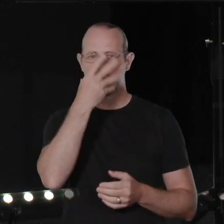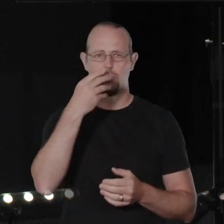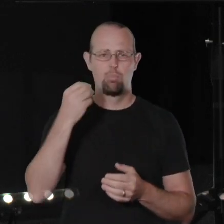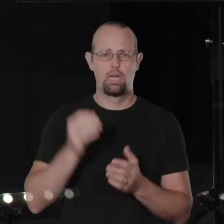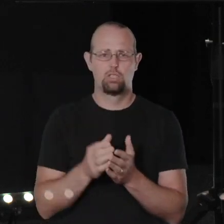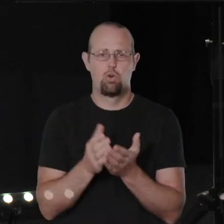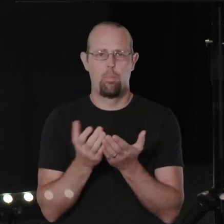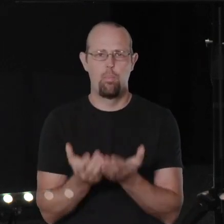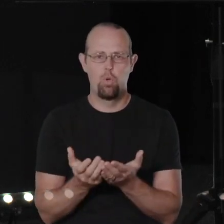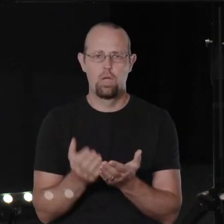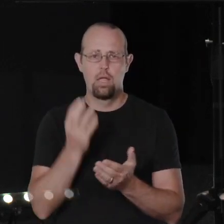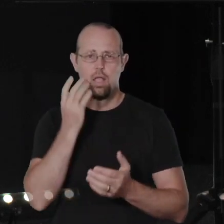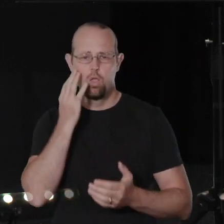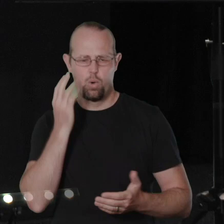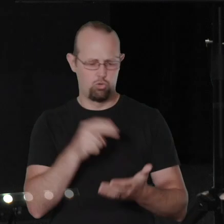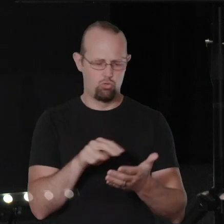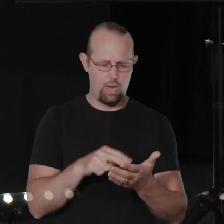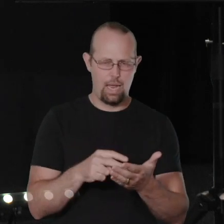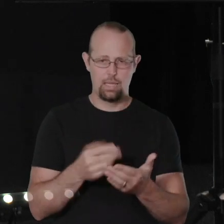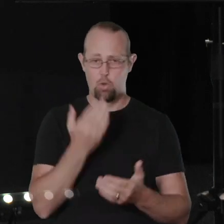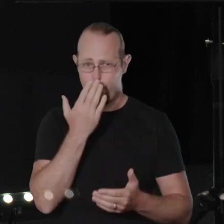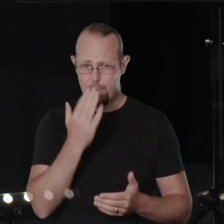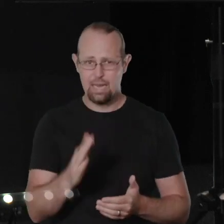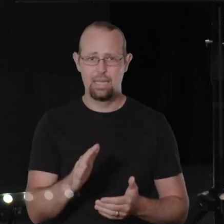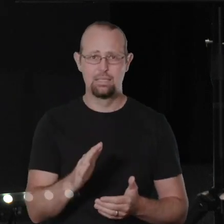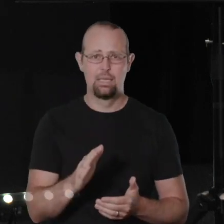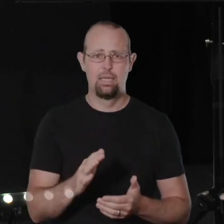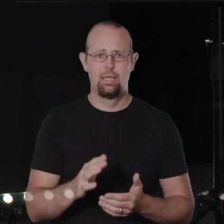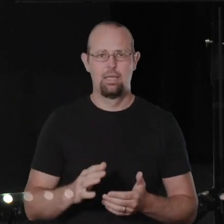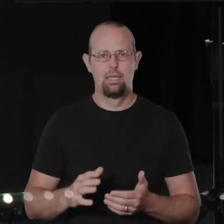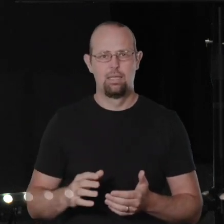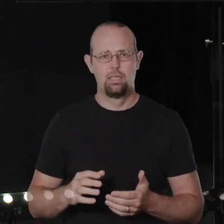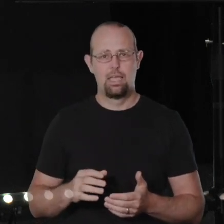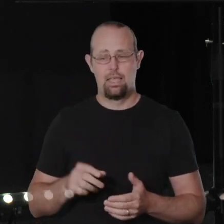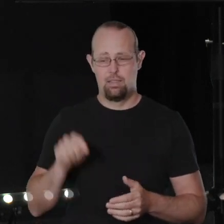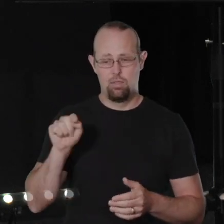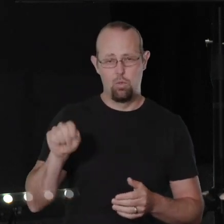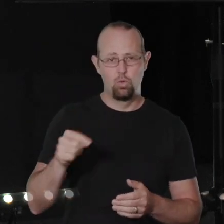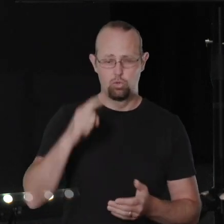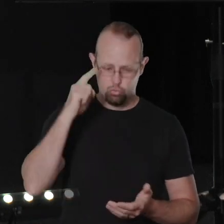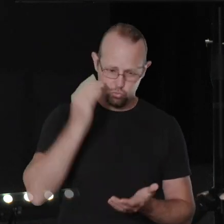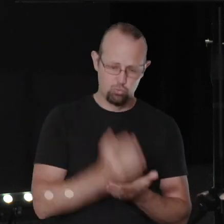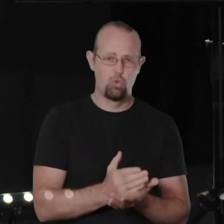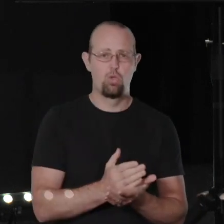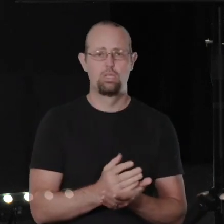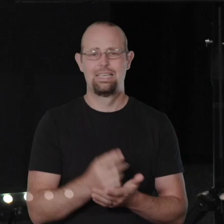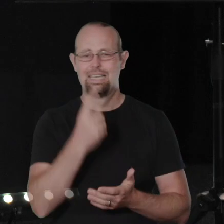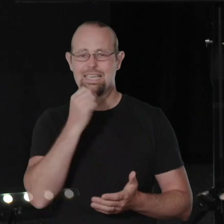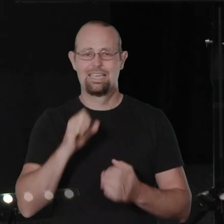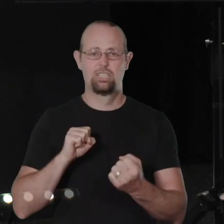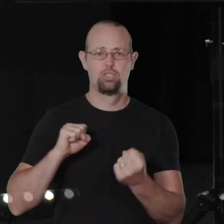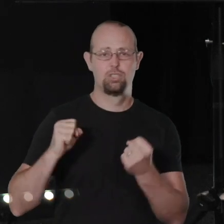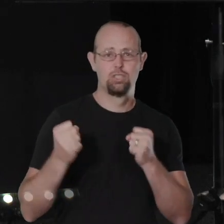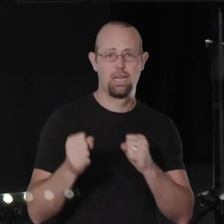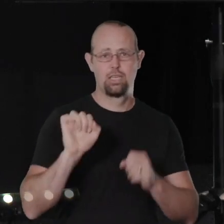studied, memorized, and applied, its truths can change your life, just as it changed